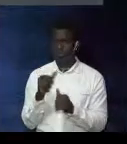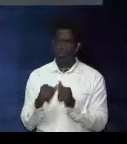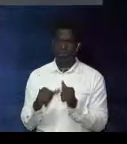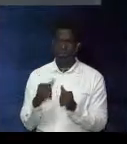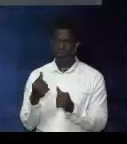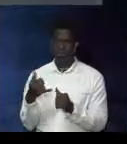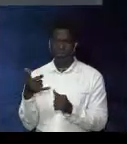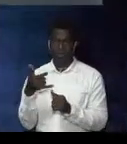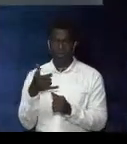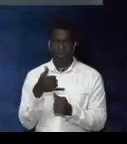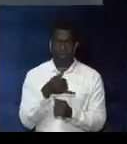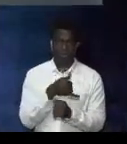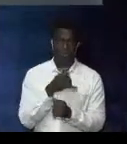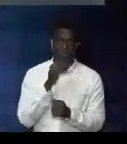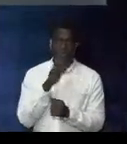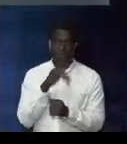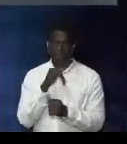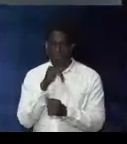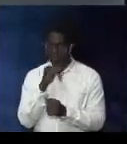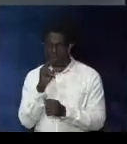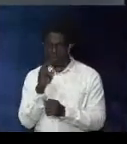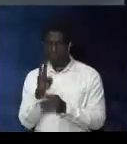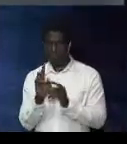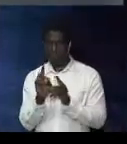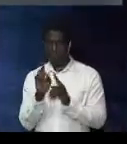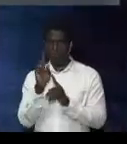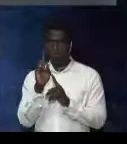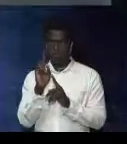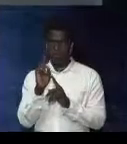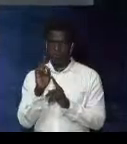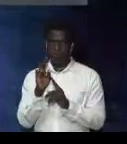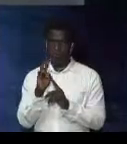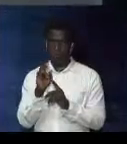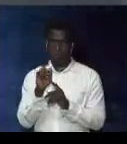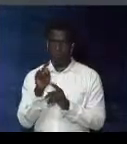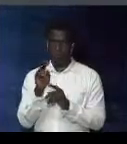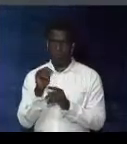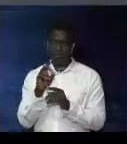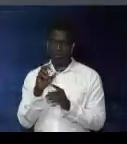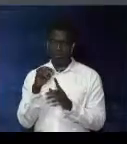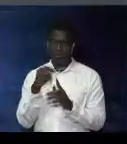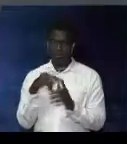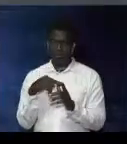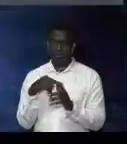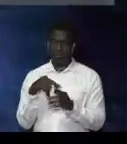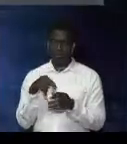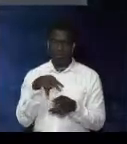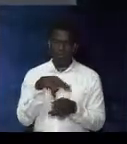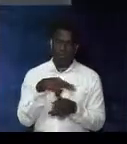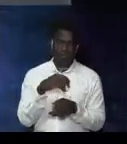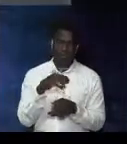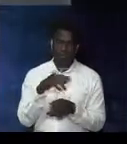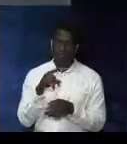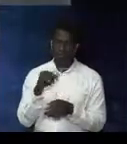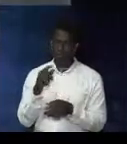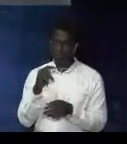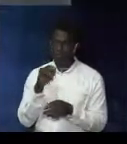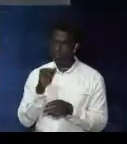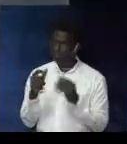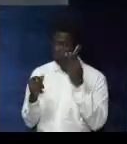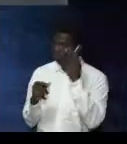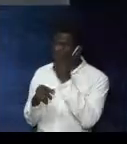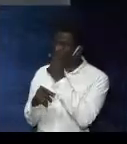are not vertical, they are not horizontal. So let's look at the diagonals of this parallelogram.